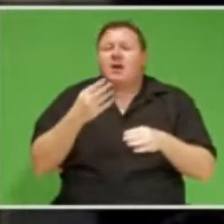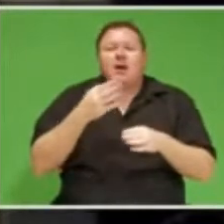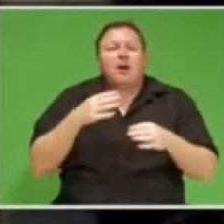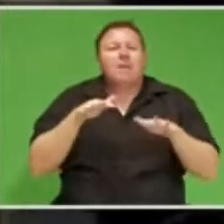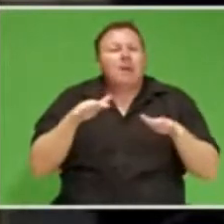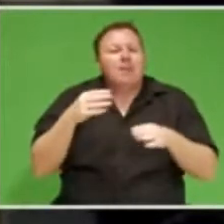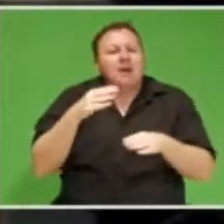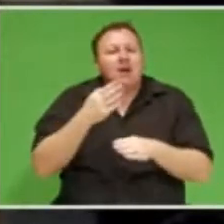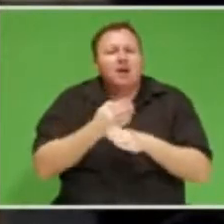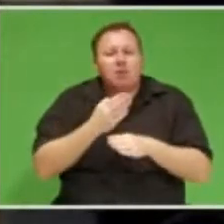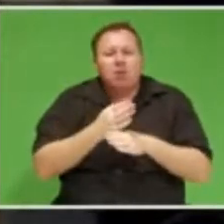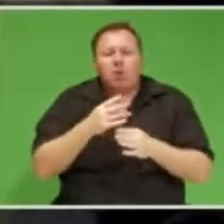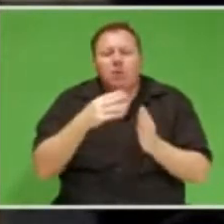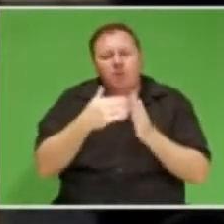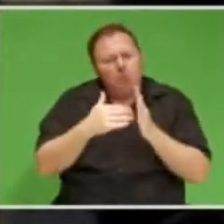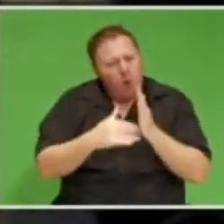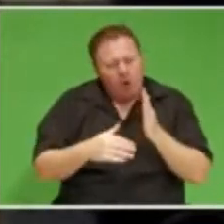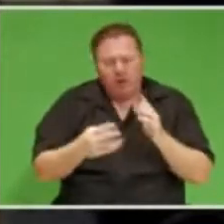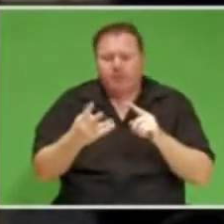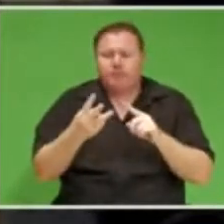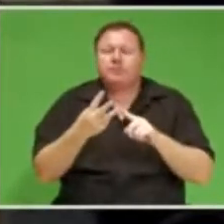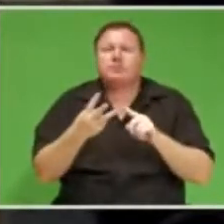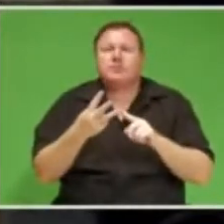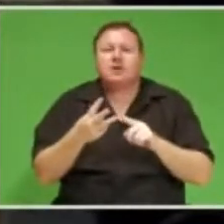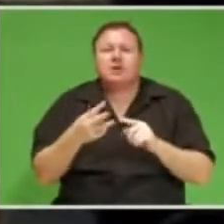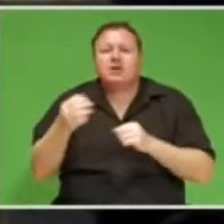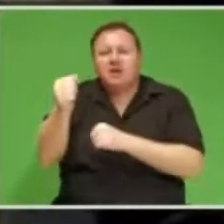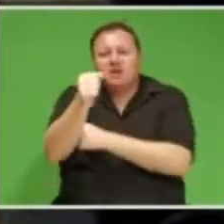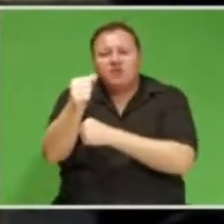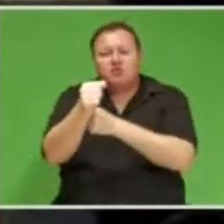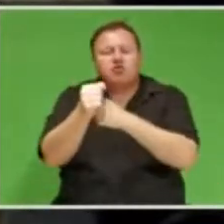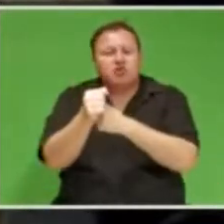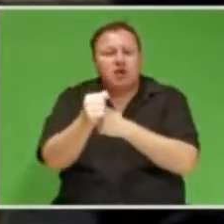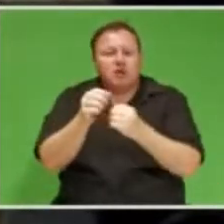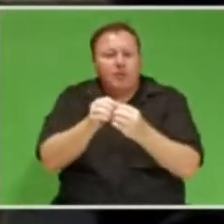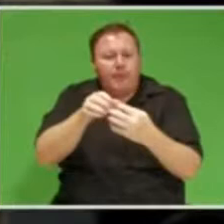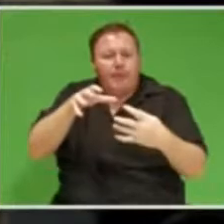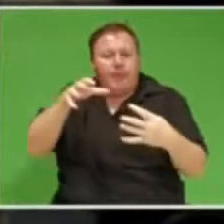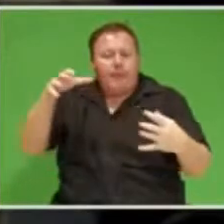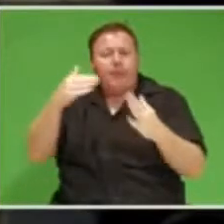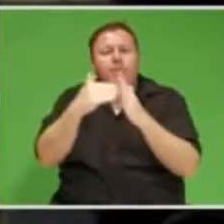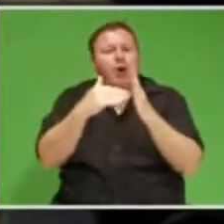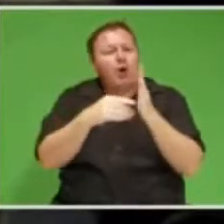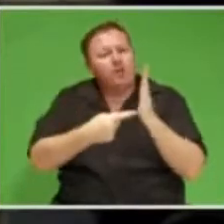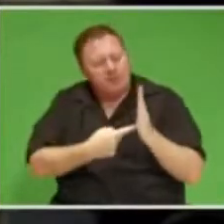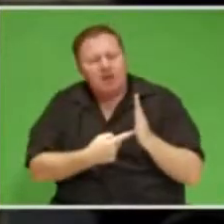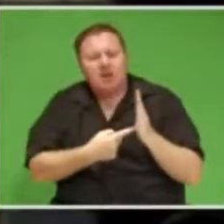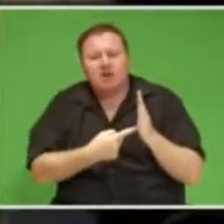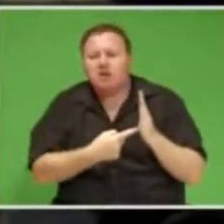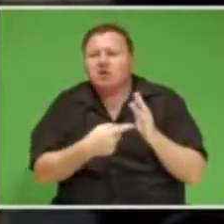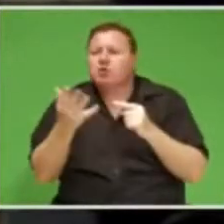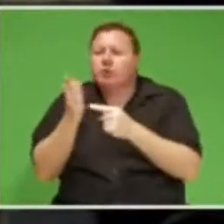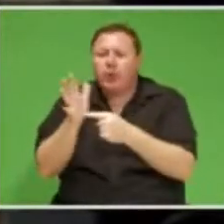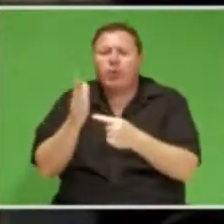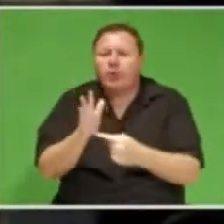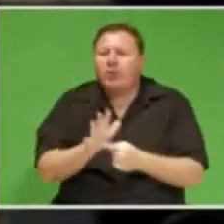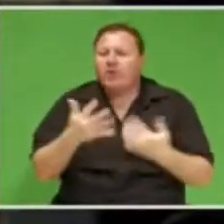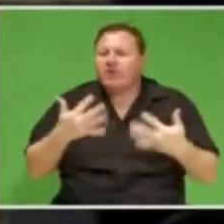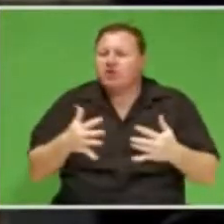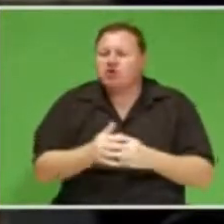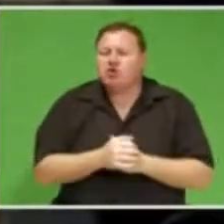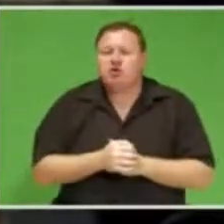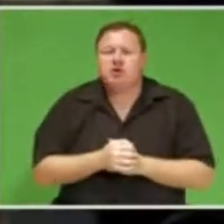programs, and an expanding infrastructure program. What is clear from our experience of the last few